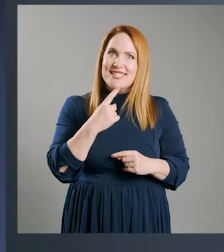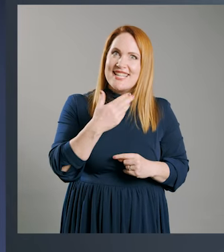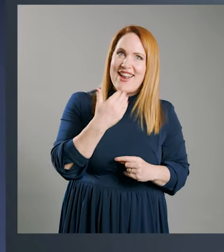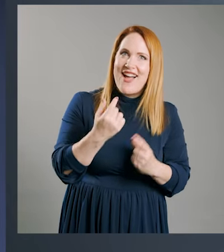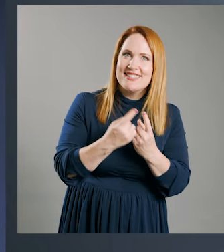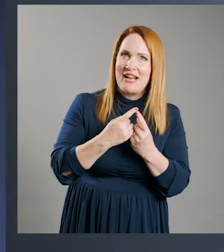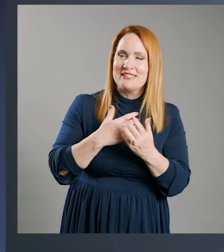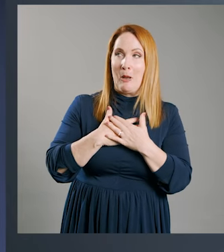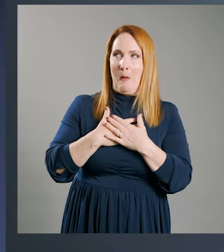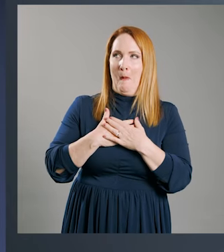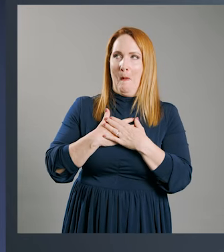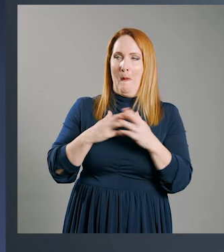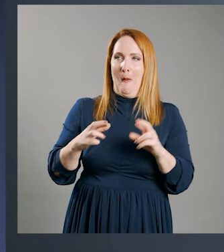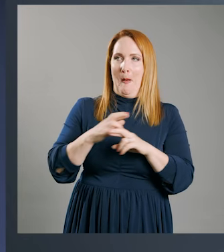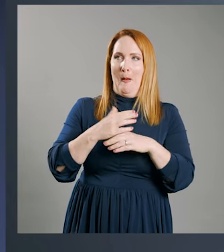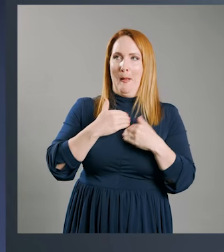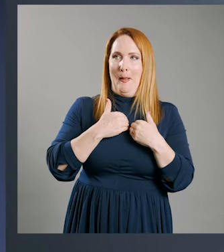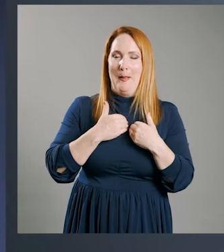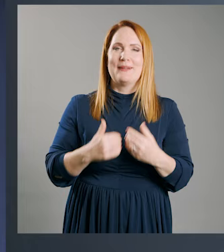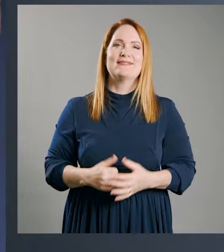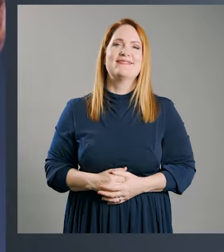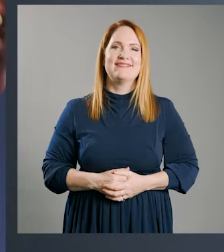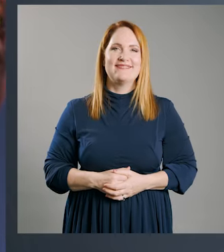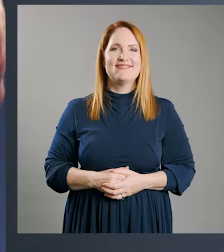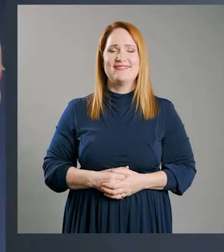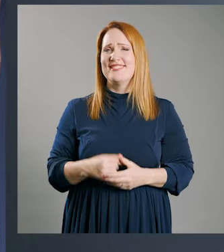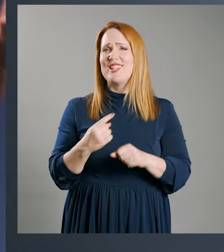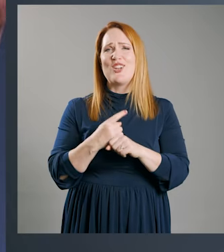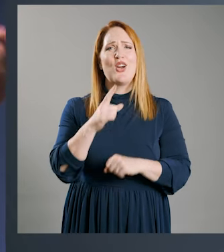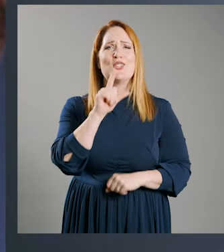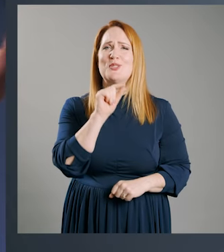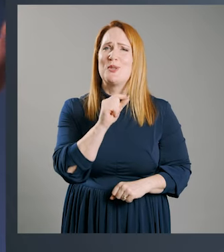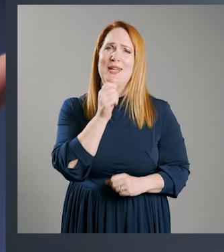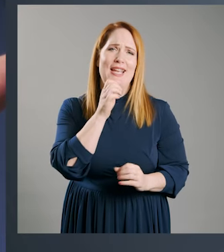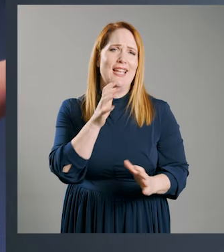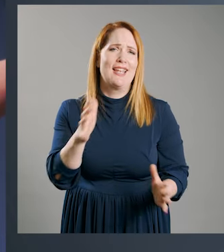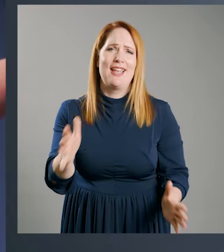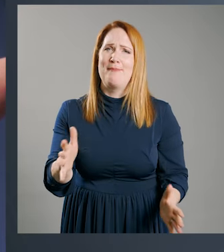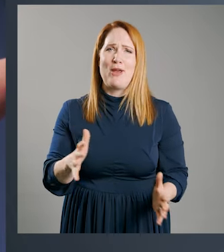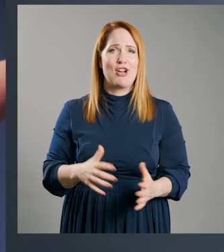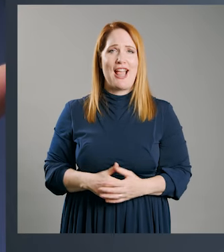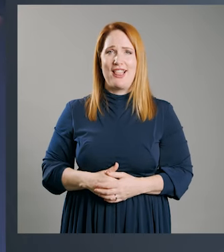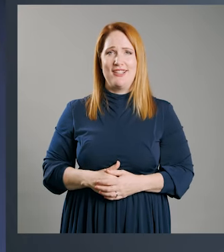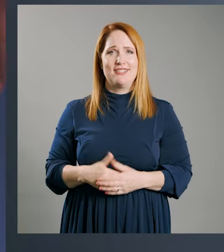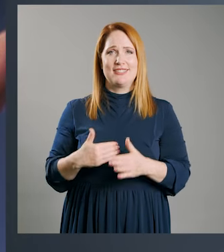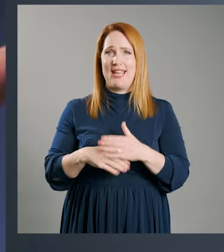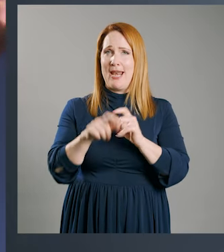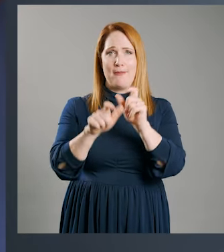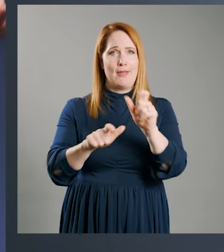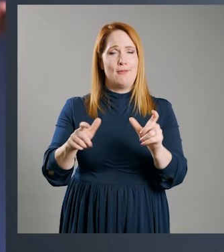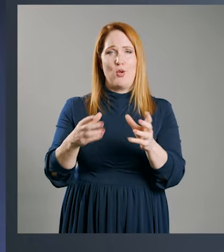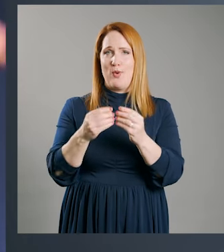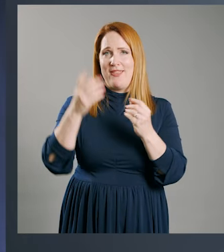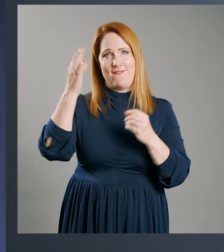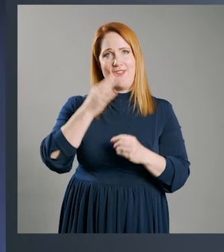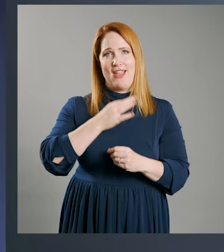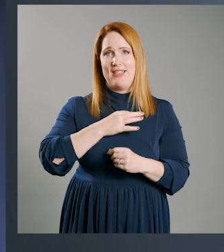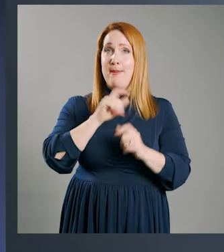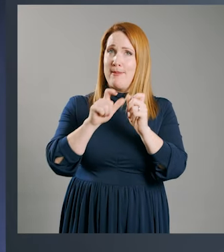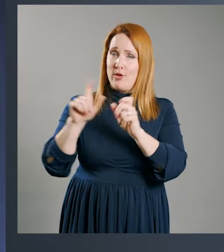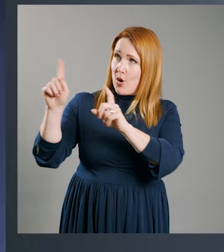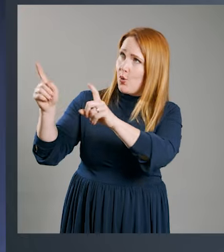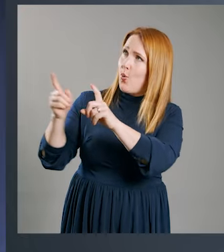me. But our God is doing the most incredible miracles amongst people of faith